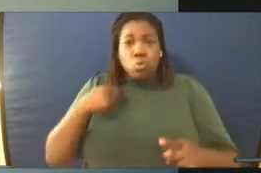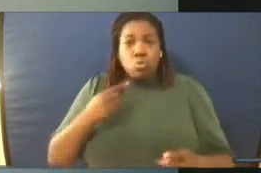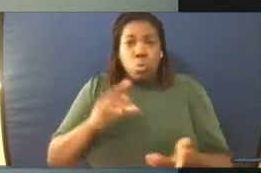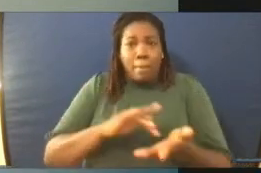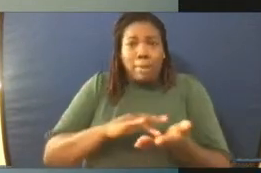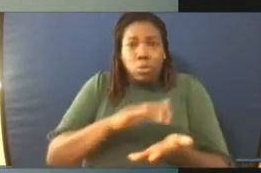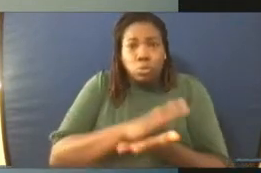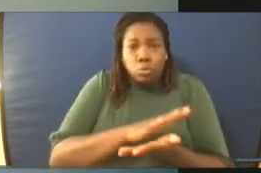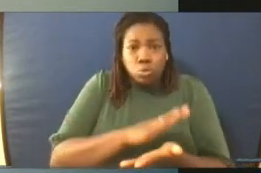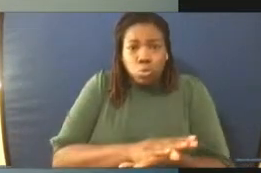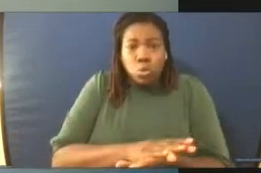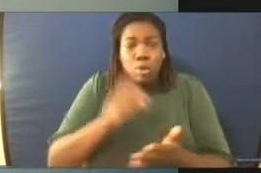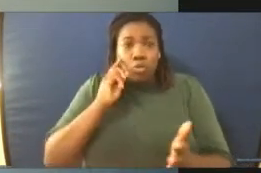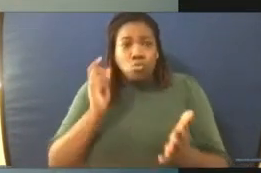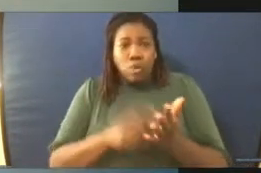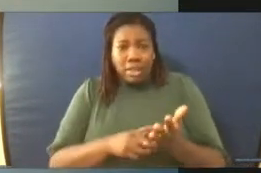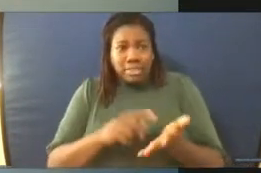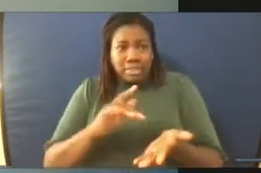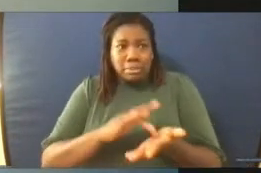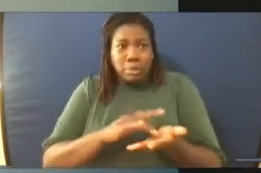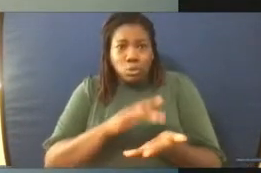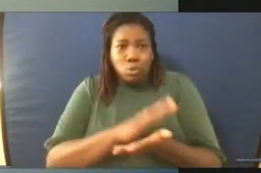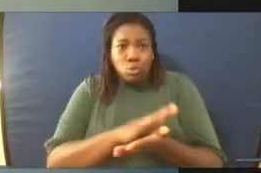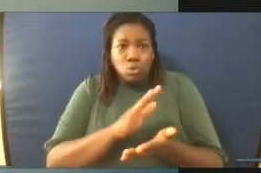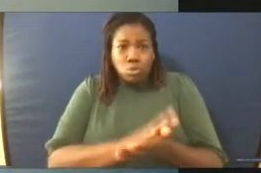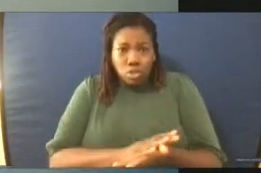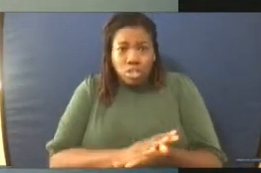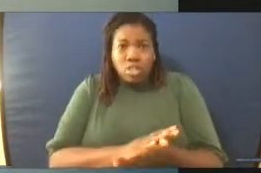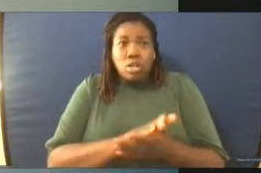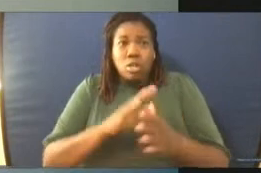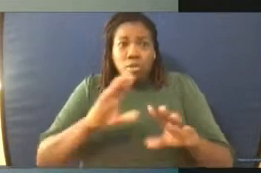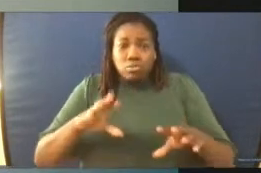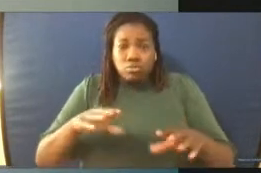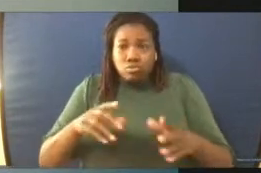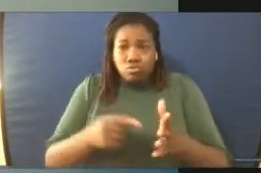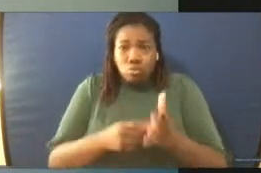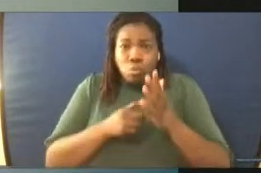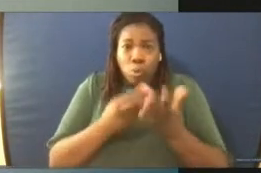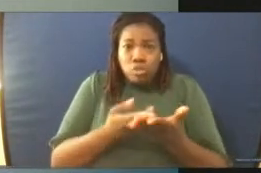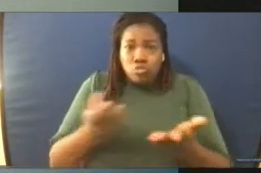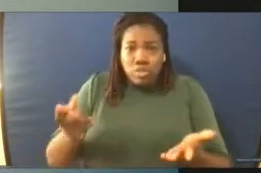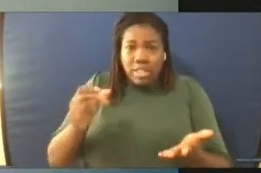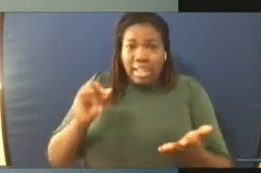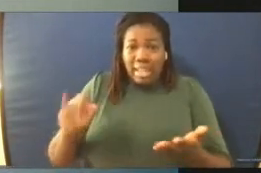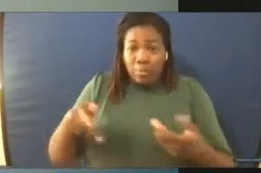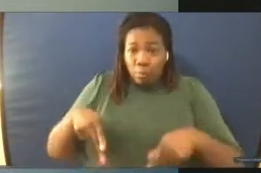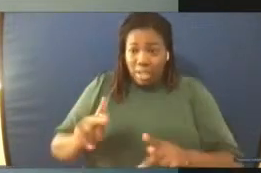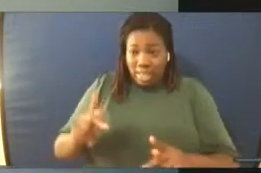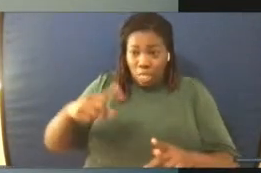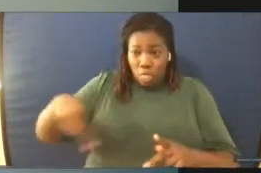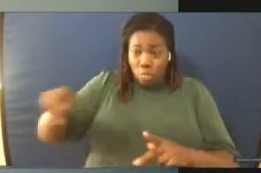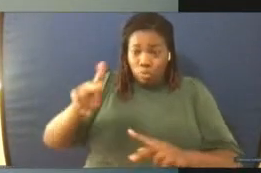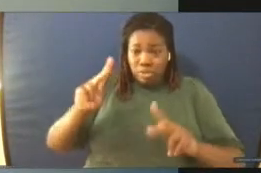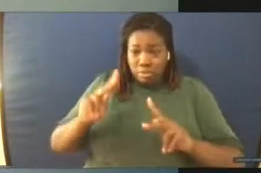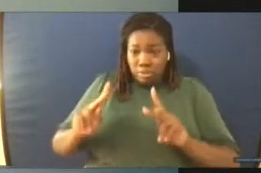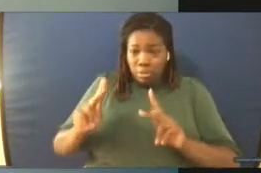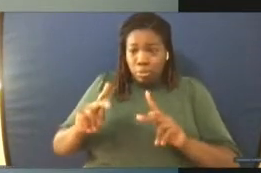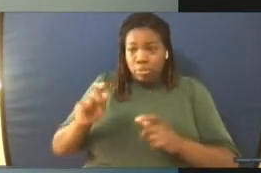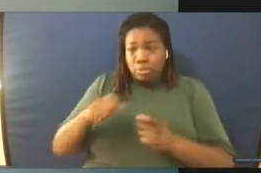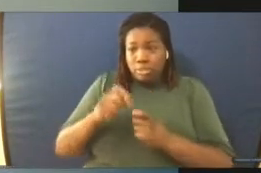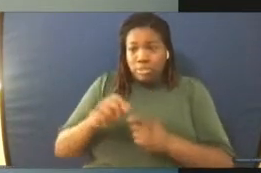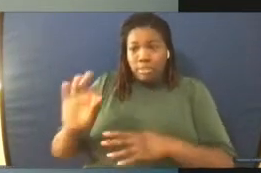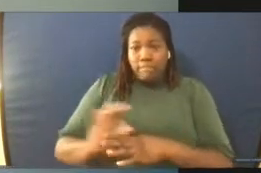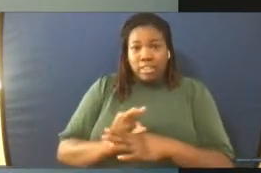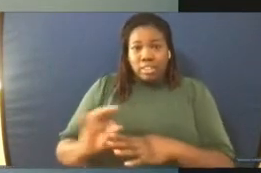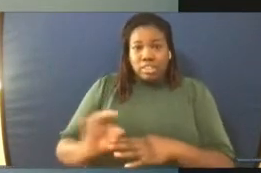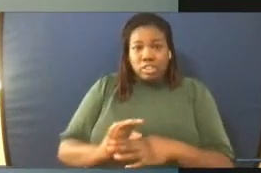going to medical school and graduate school requires resources. And if we only let those people do certain functions, then we are kind